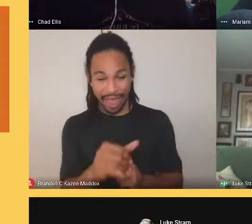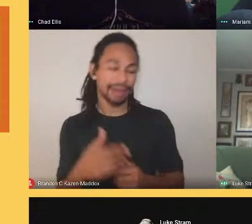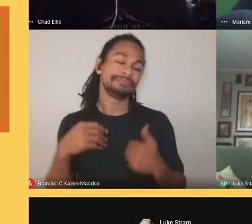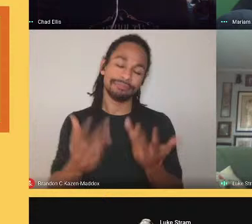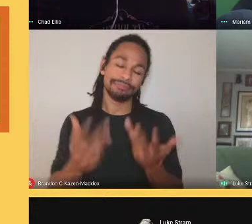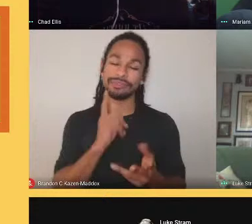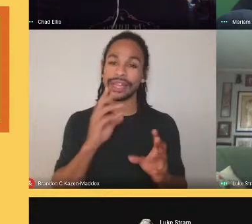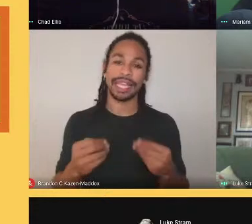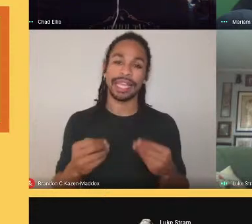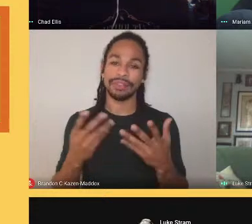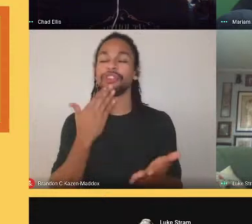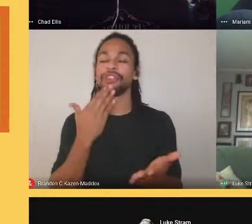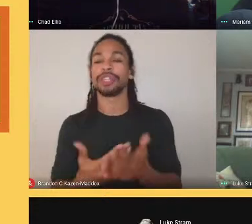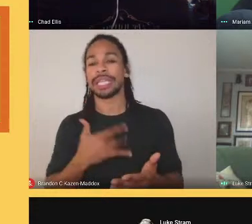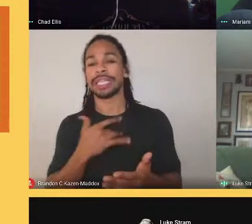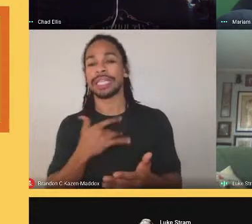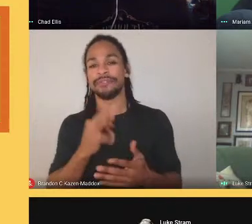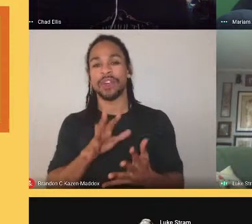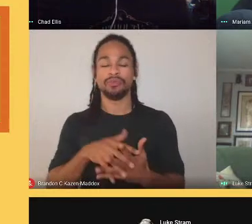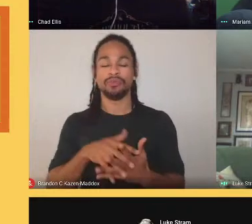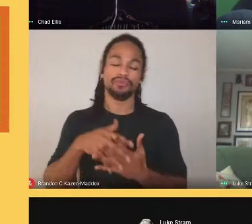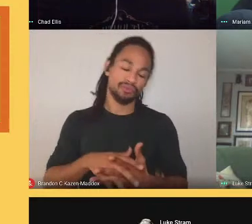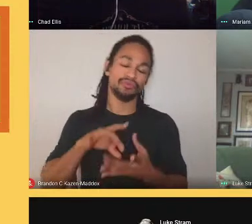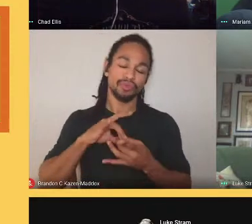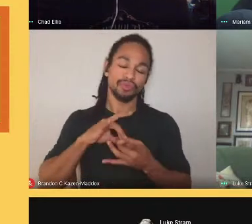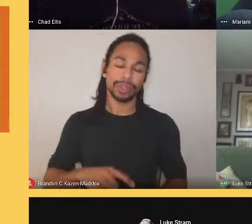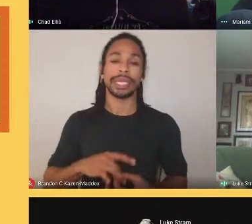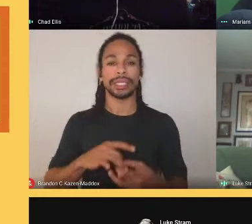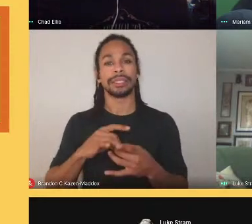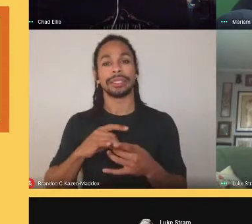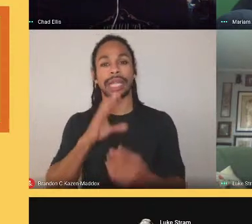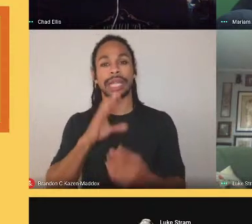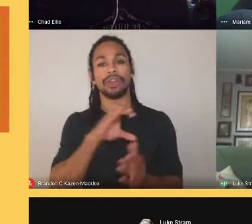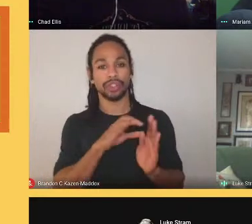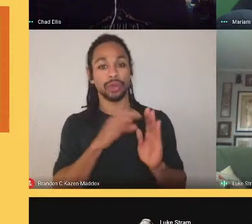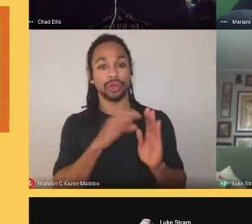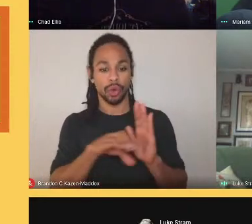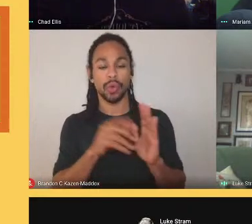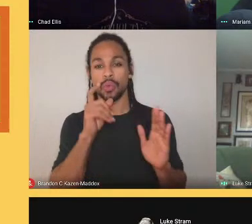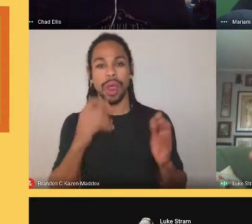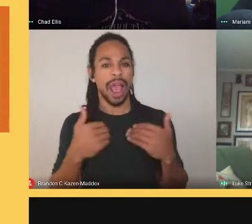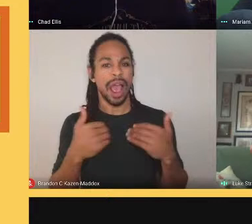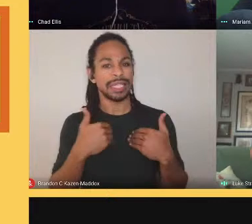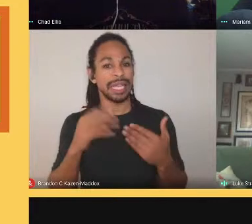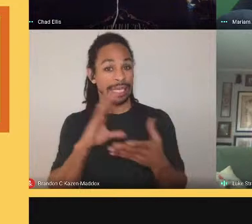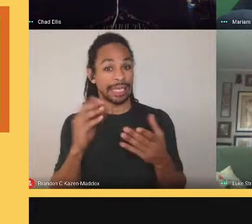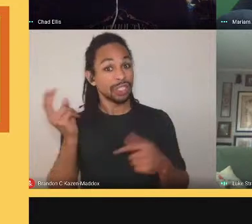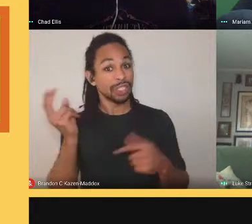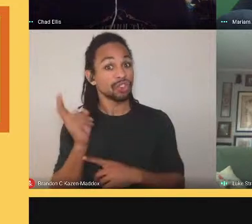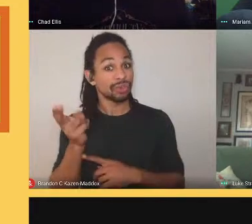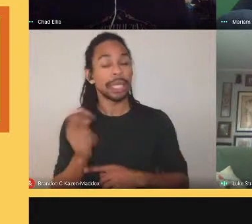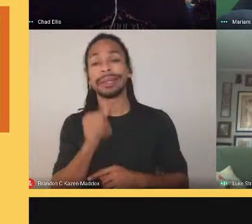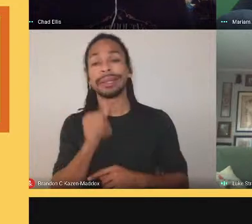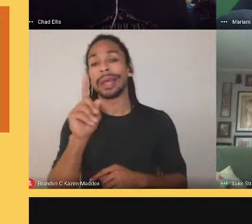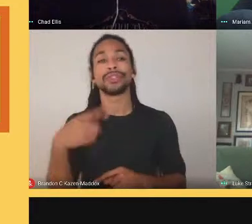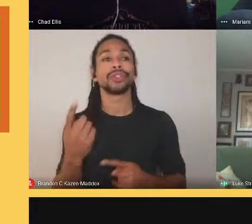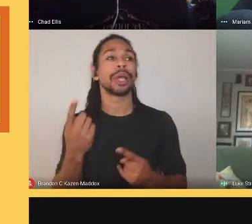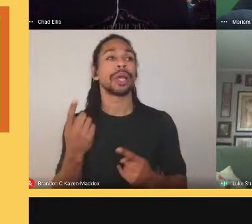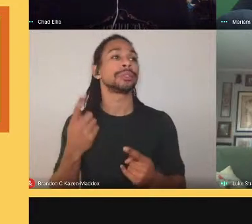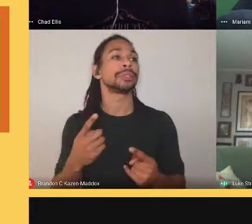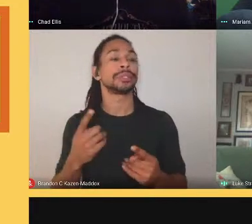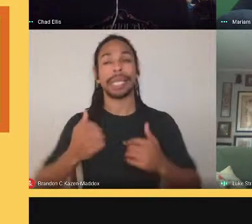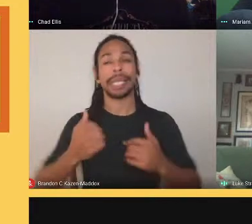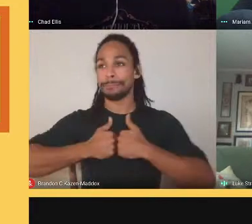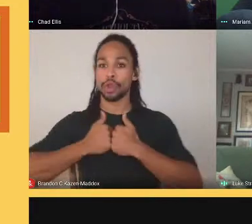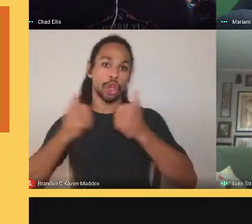has a history, right. That is not just like, you know, emerging fully formed into the tavern as an adventurer